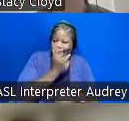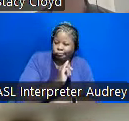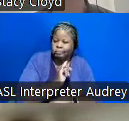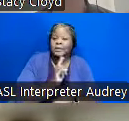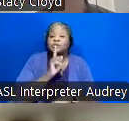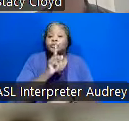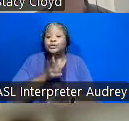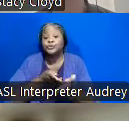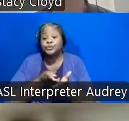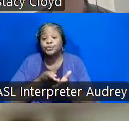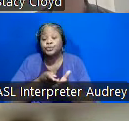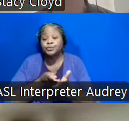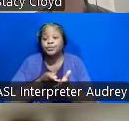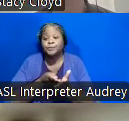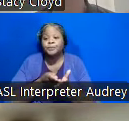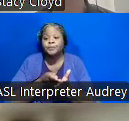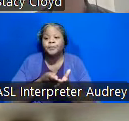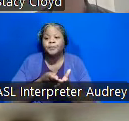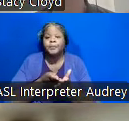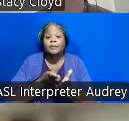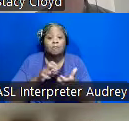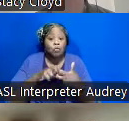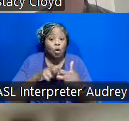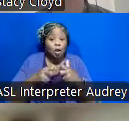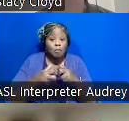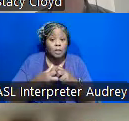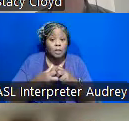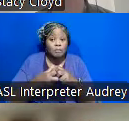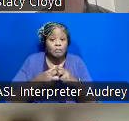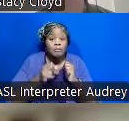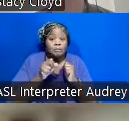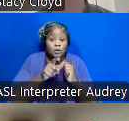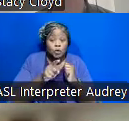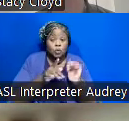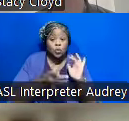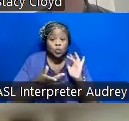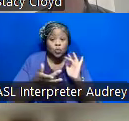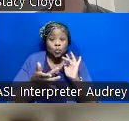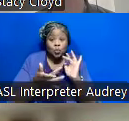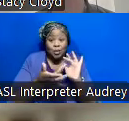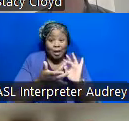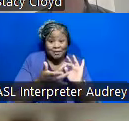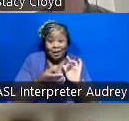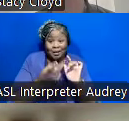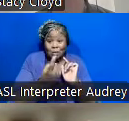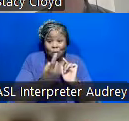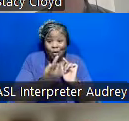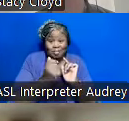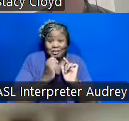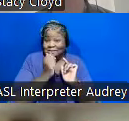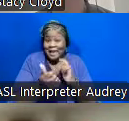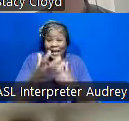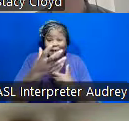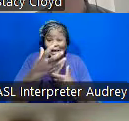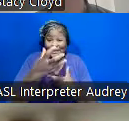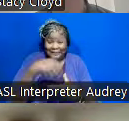extremely true that when there's a problem, if you contact a component that is not dealing with the case at